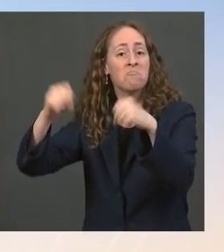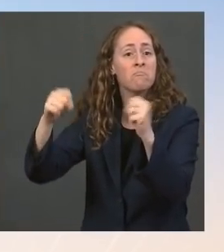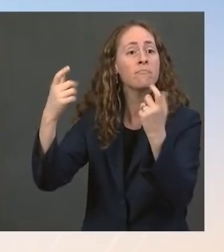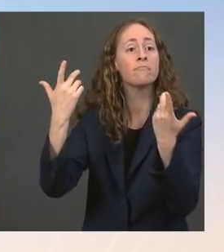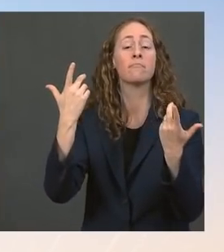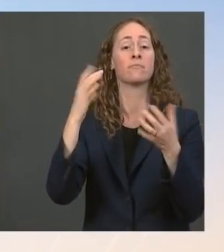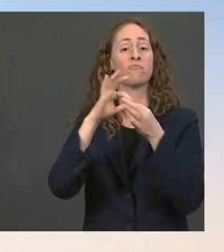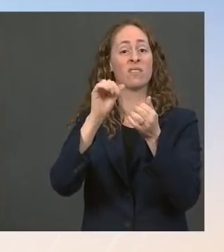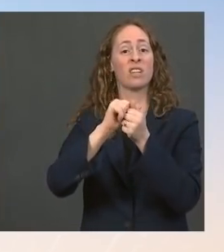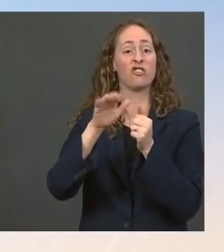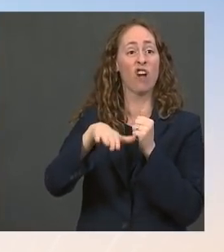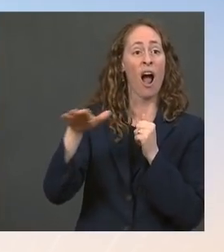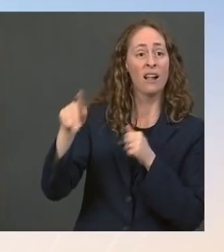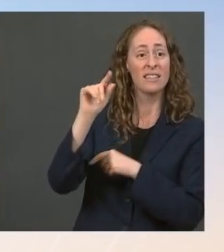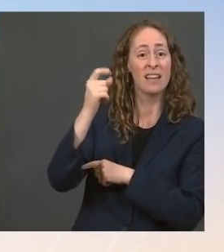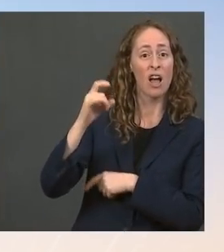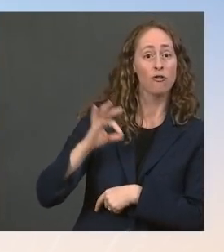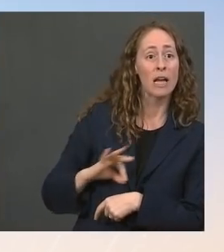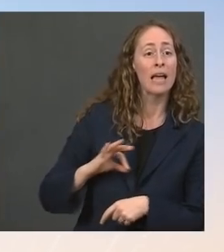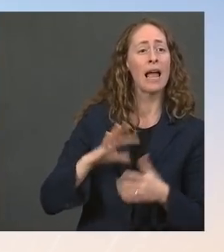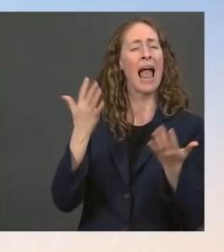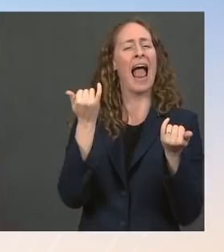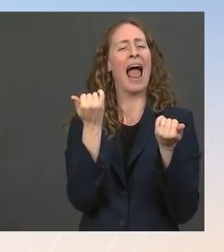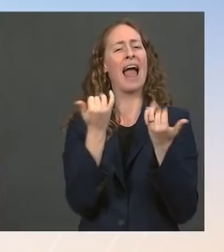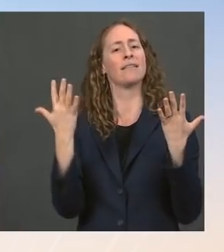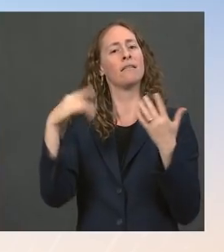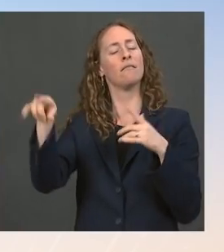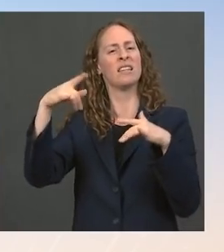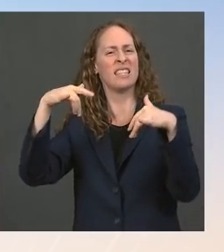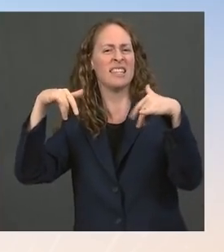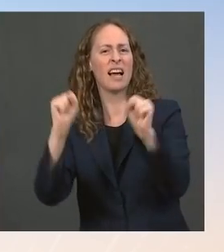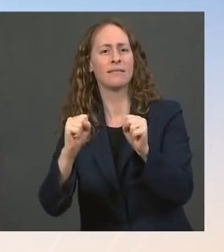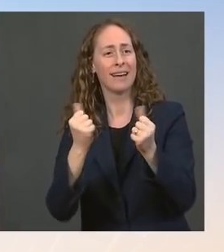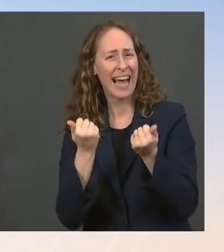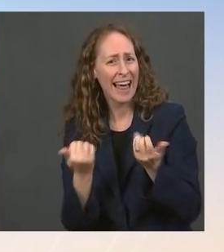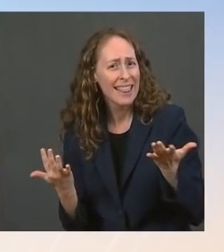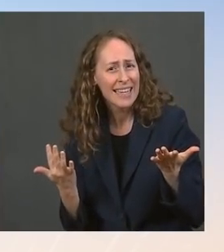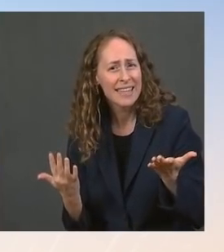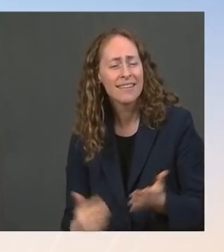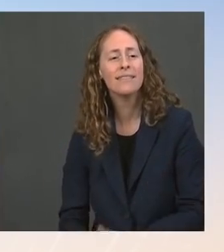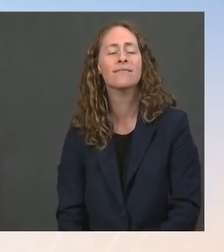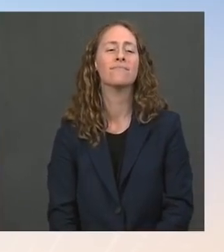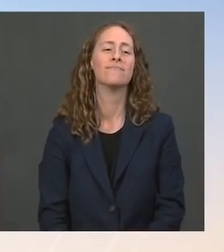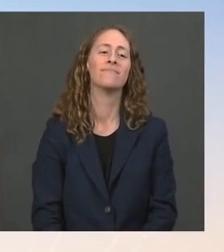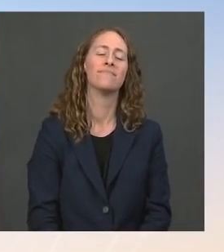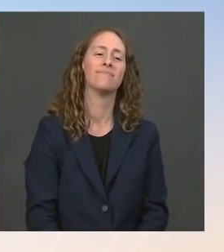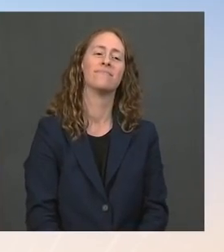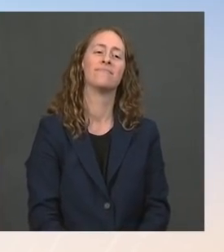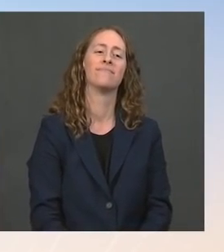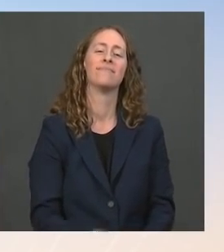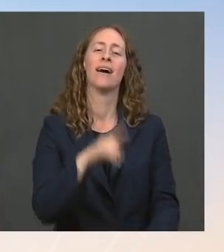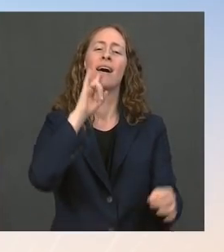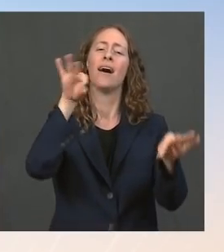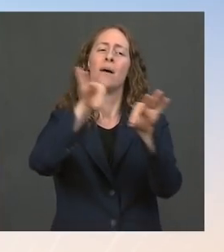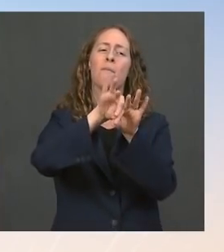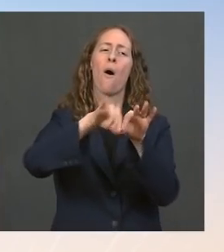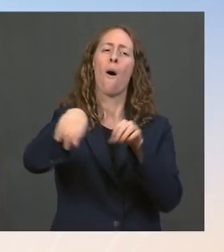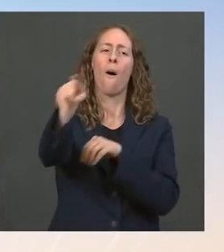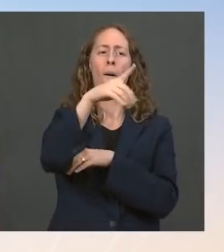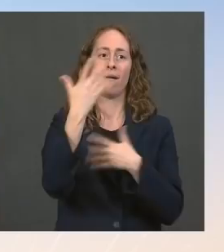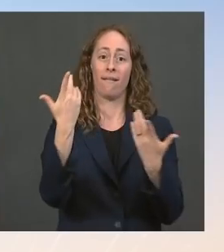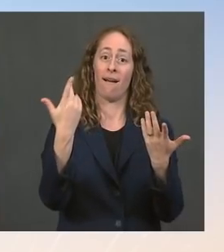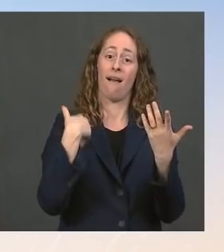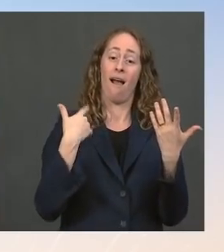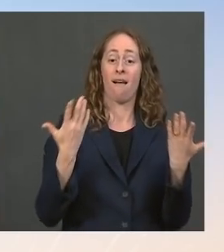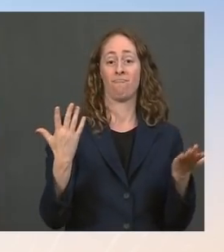we have agreement that we want these programs at this level? Well, I think what's important to note here, and you gave me an opportunity to do this, is there